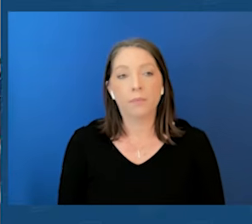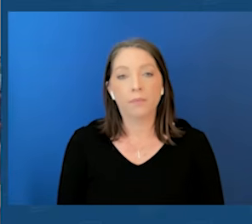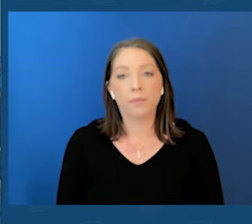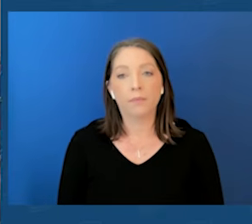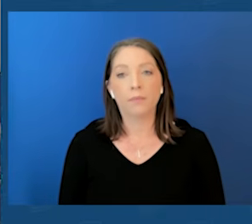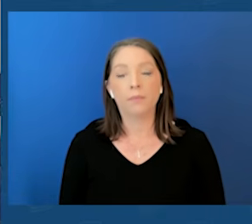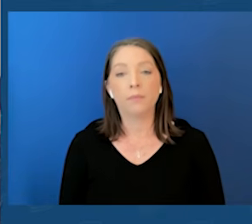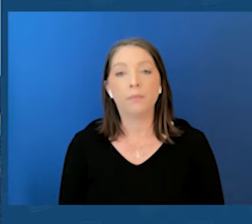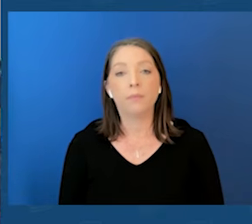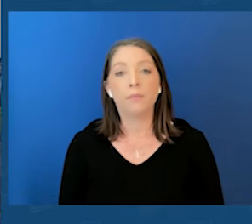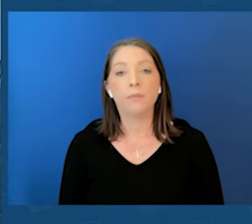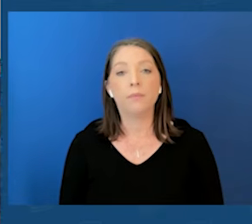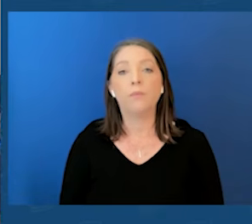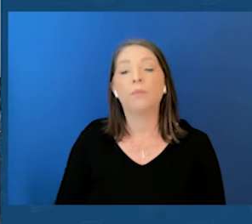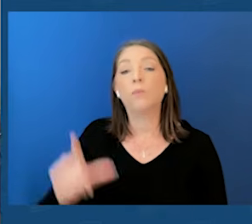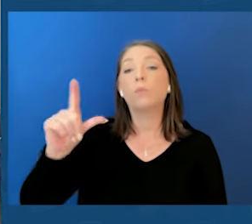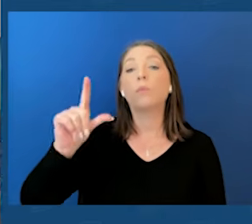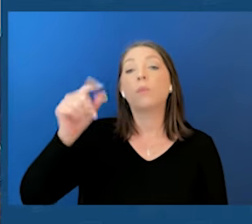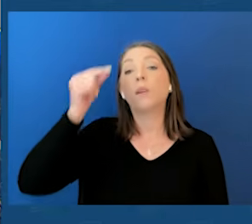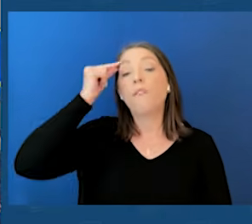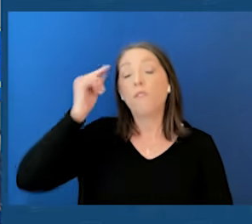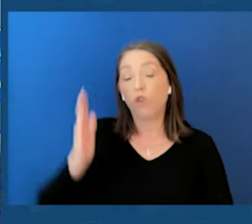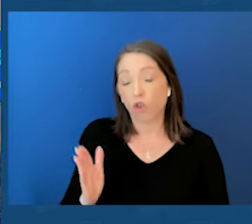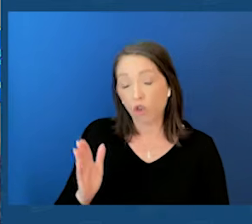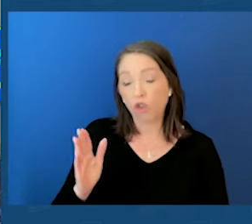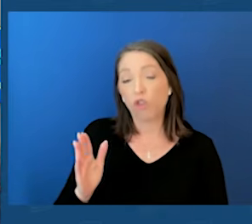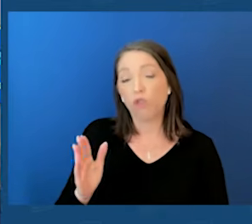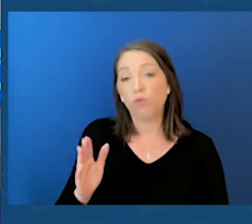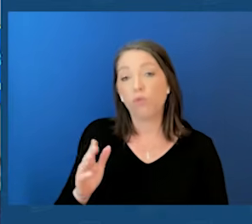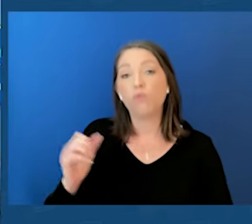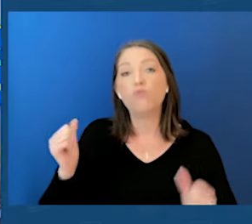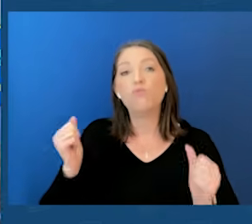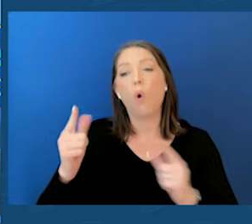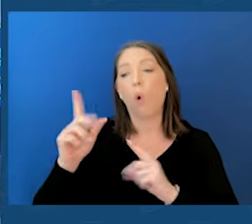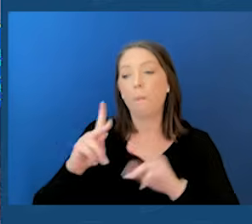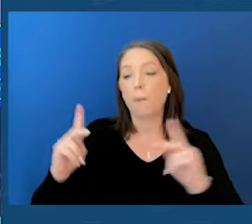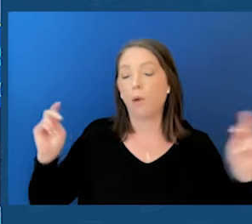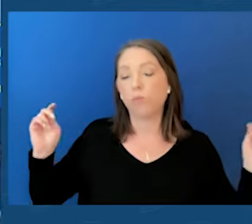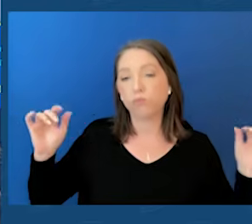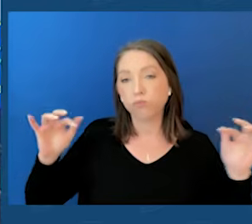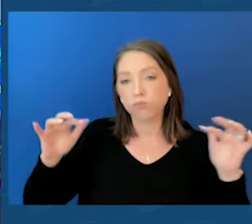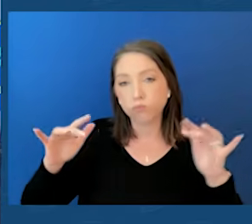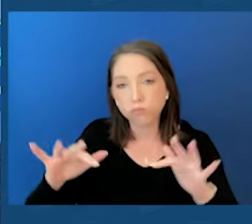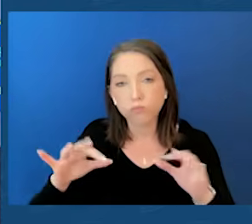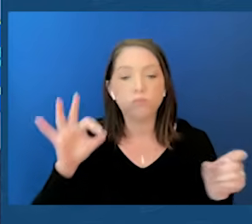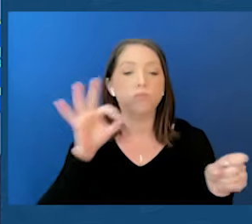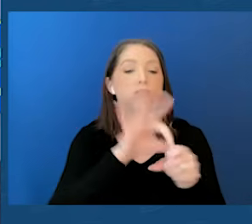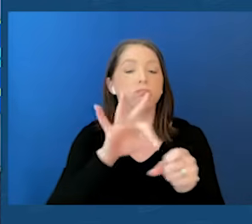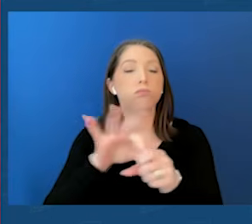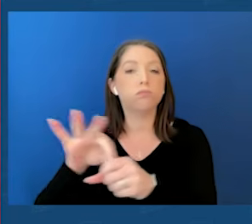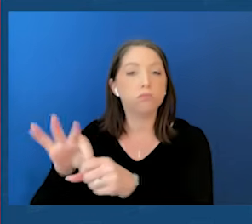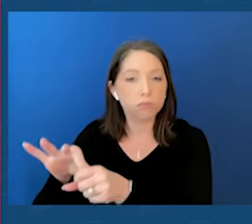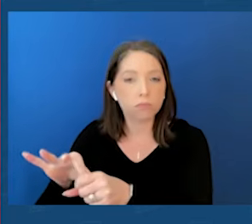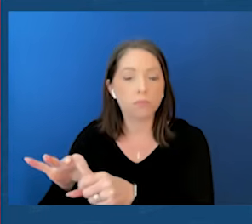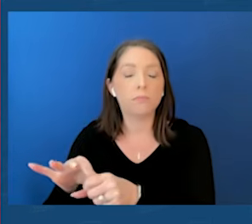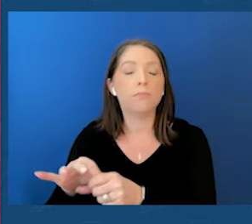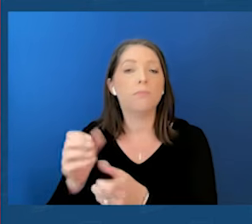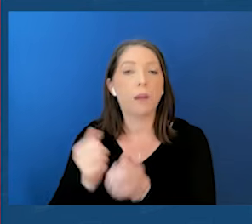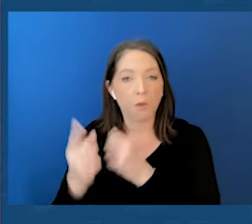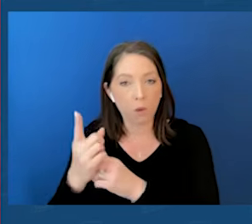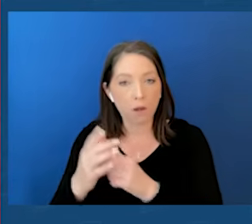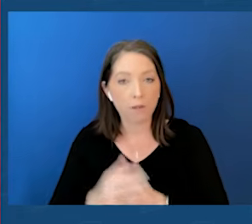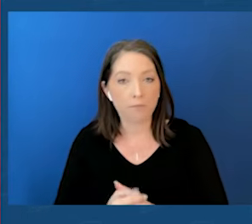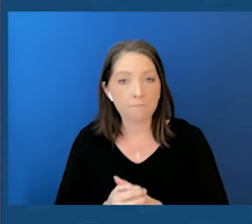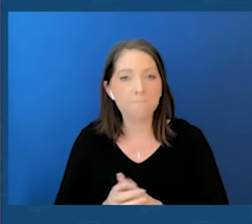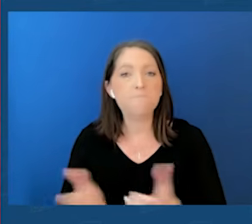To the governor and to all that have gathered, to all of our elected officials, let me